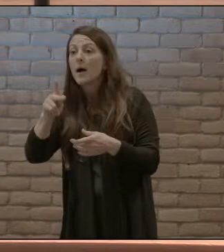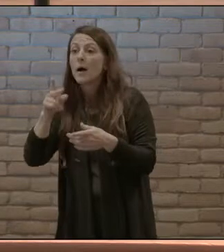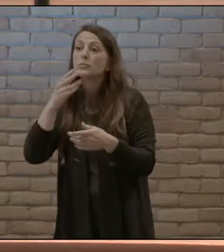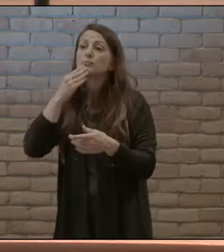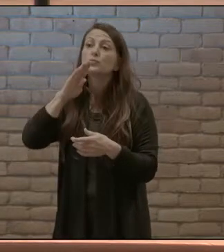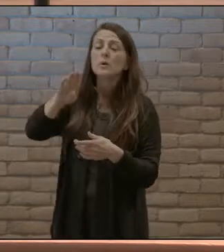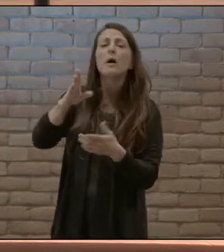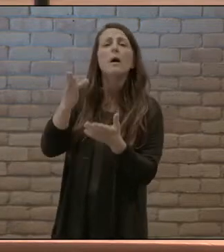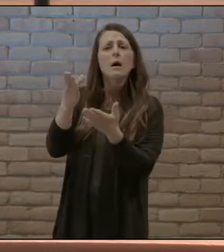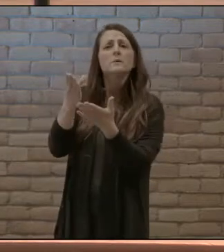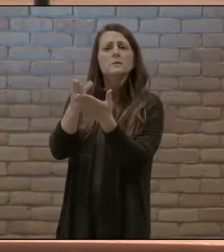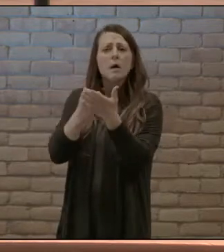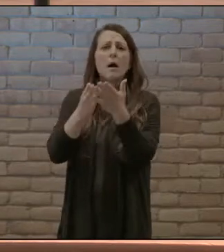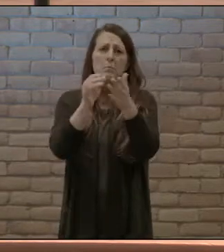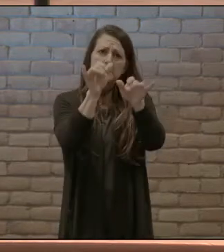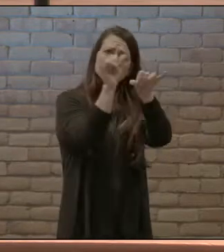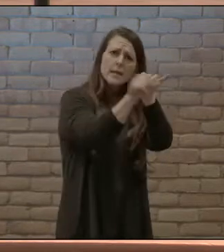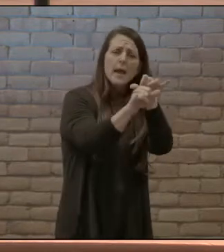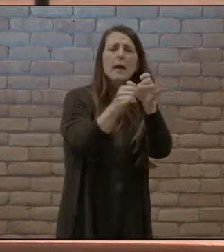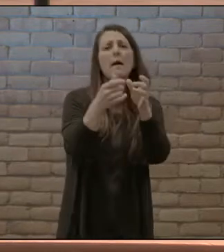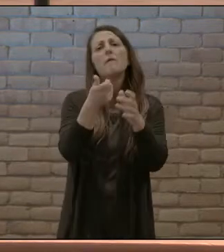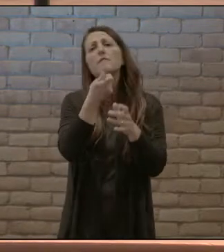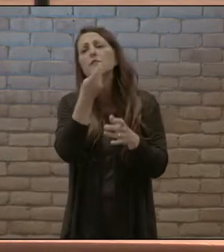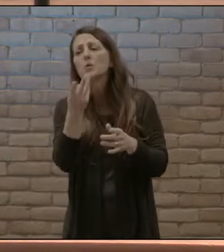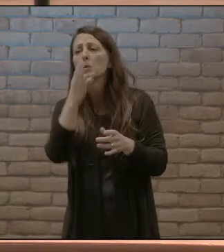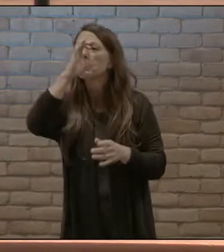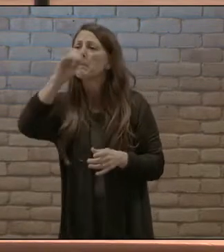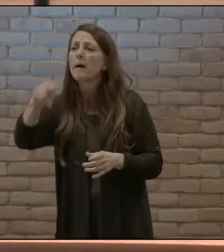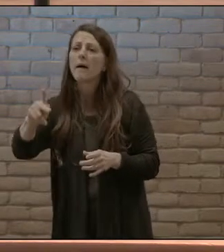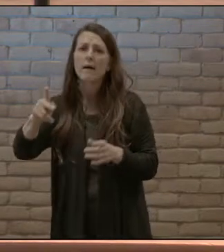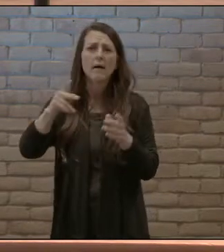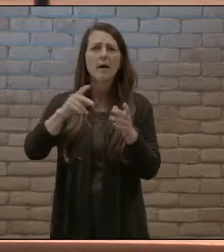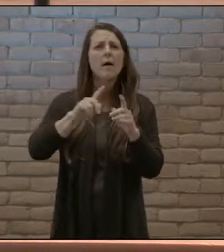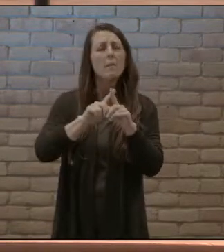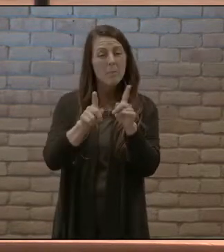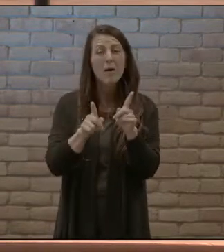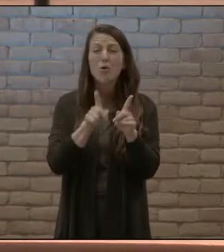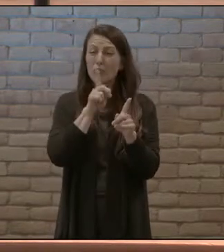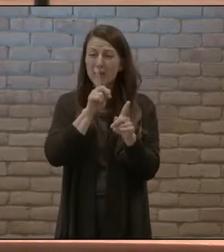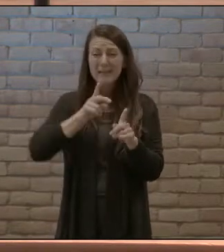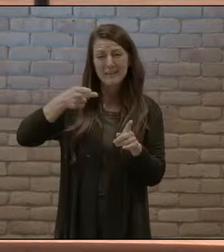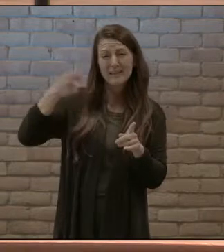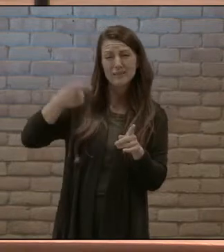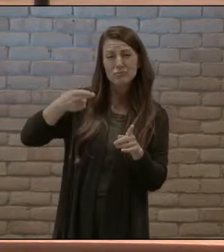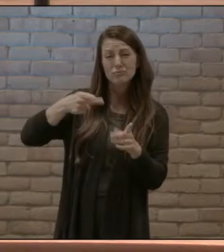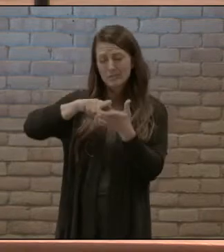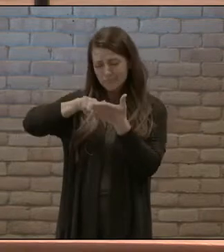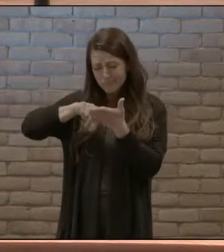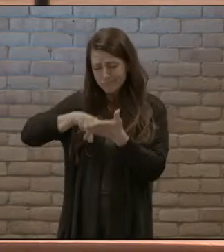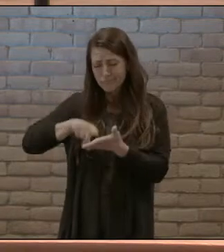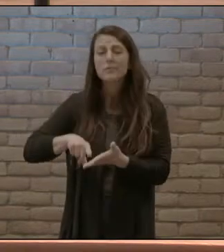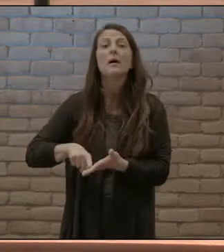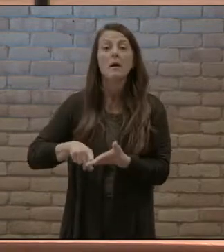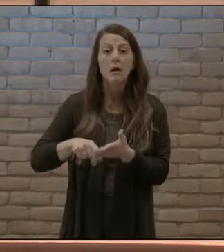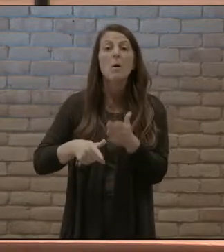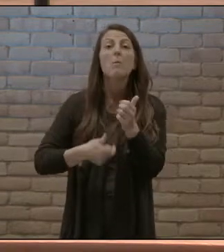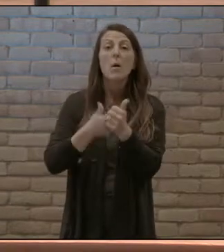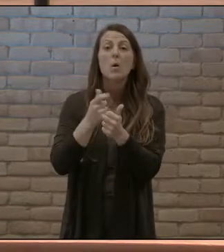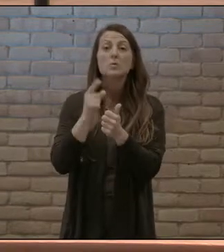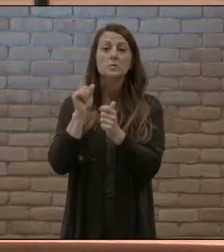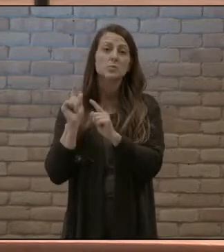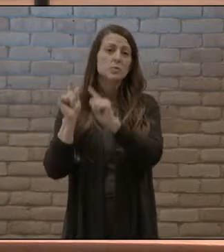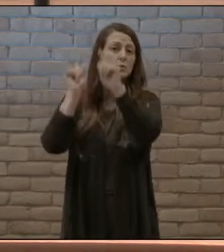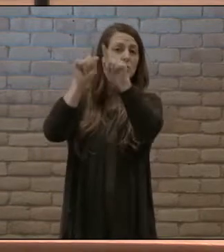went to Jerusalem, but archaeological studies have shown that most of those who were exiled, they went to northern